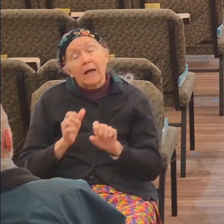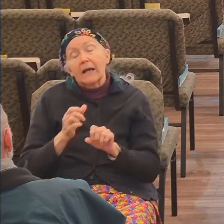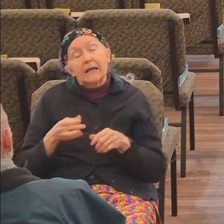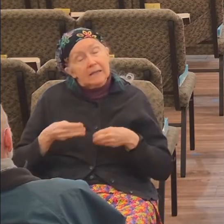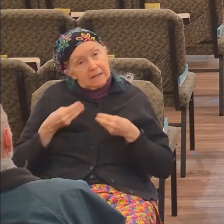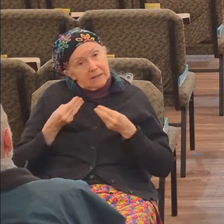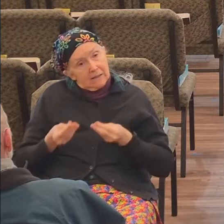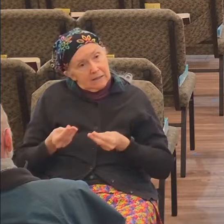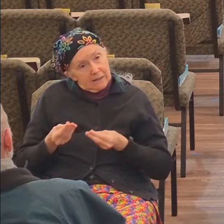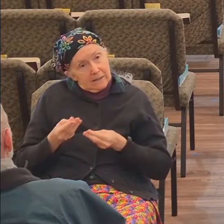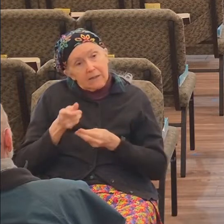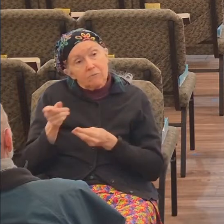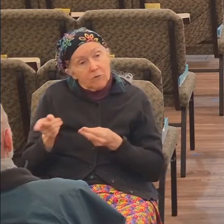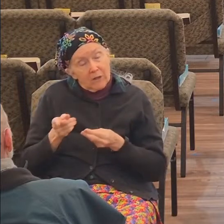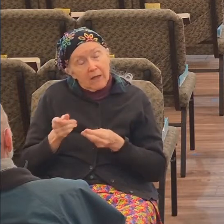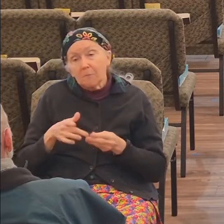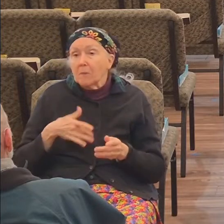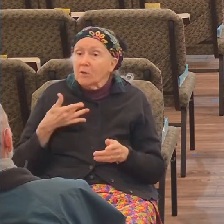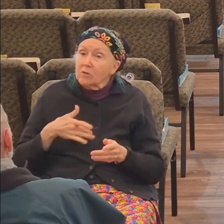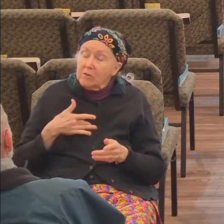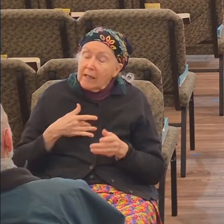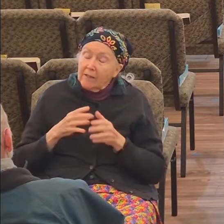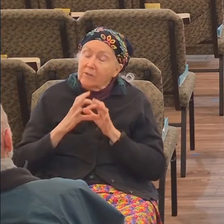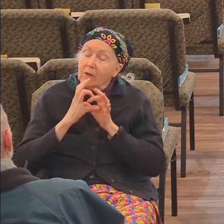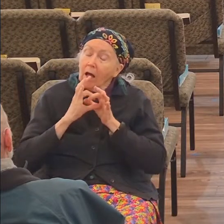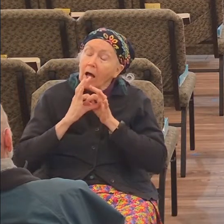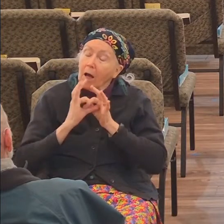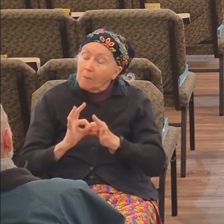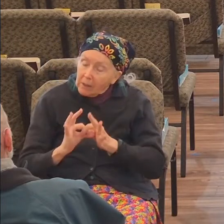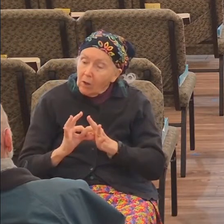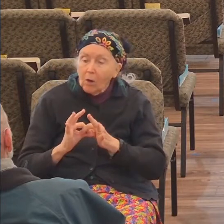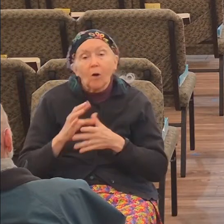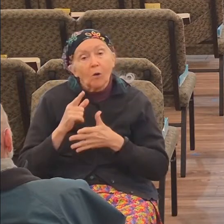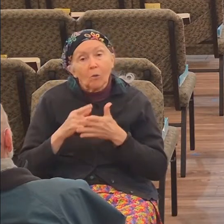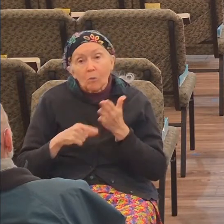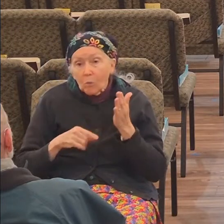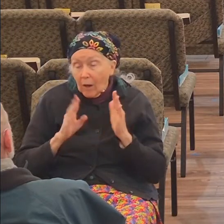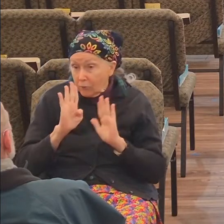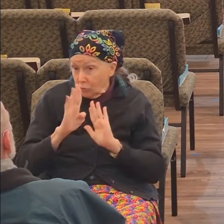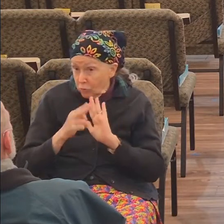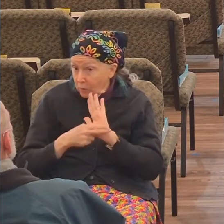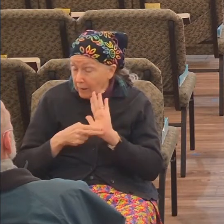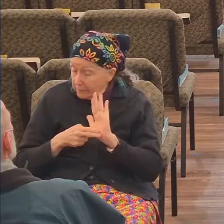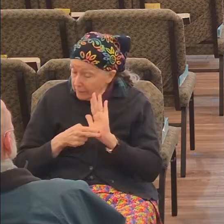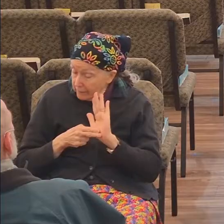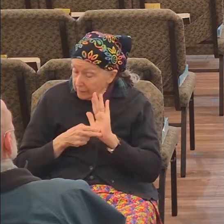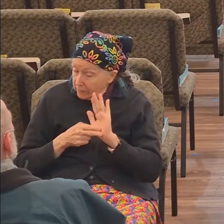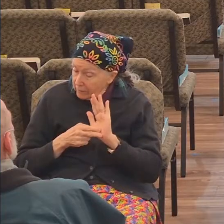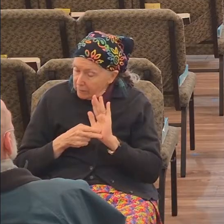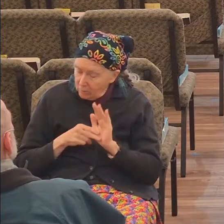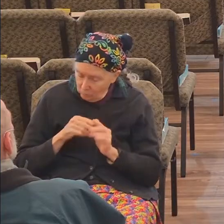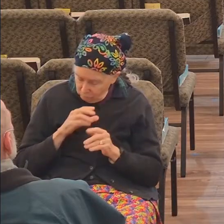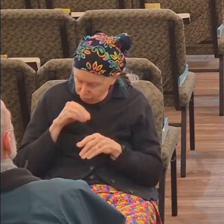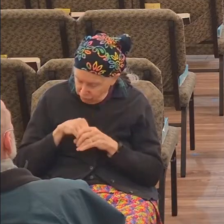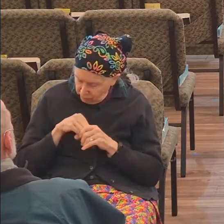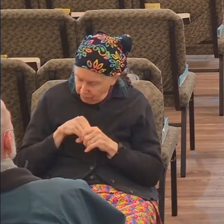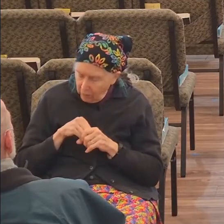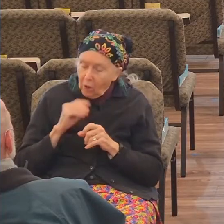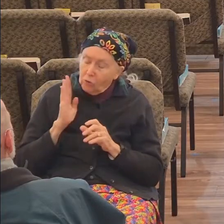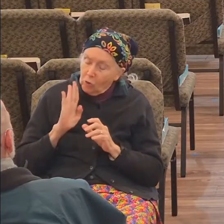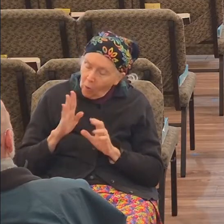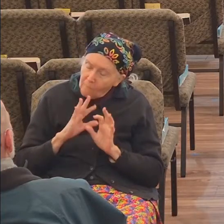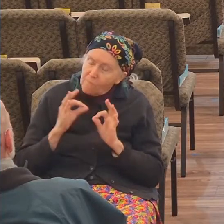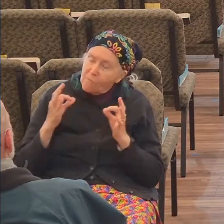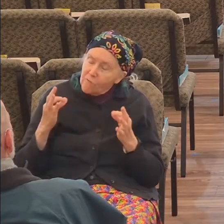Sense of belonging. Because remember, where was your identity wrapped up in? Family, okay? Household,